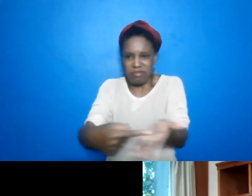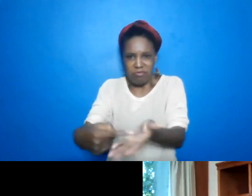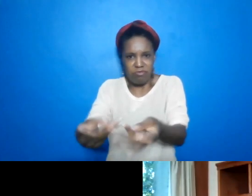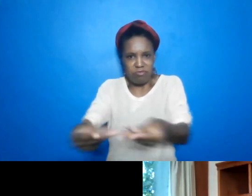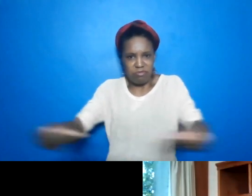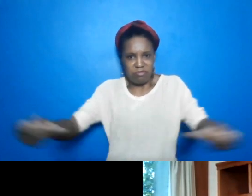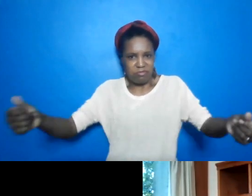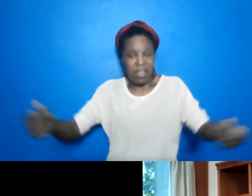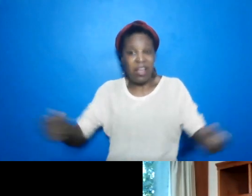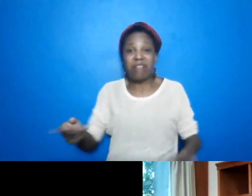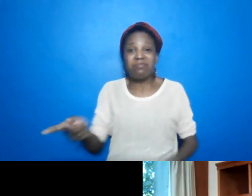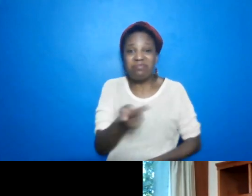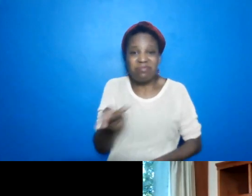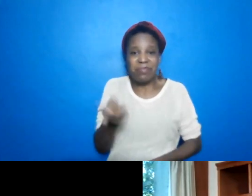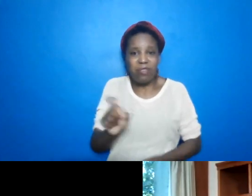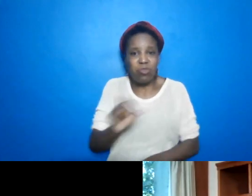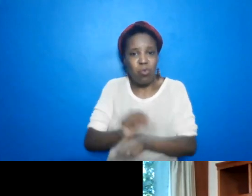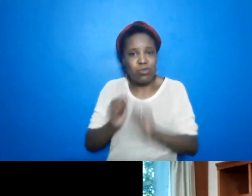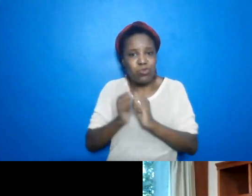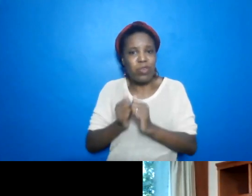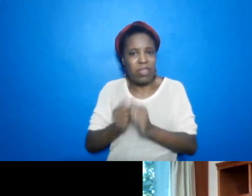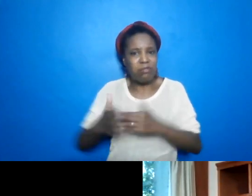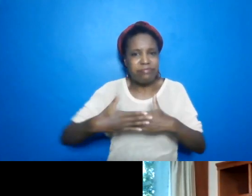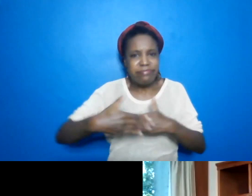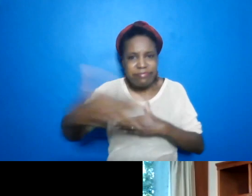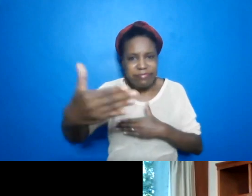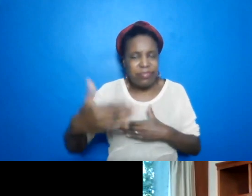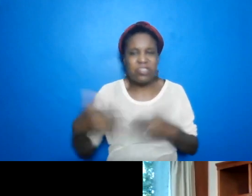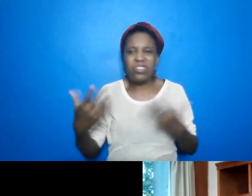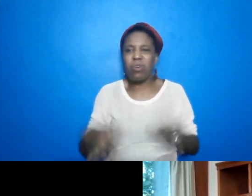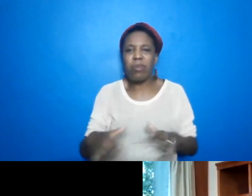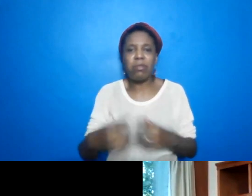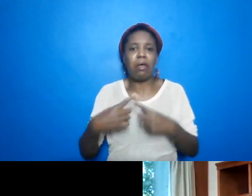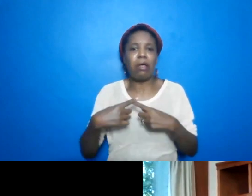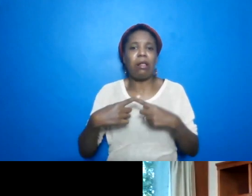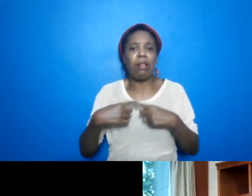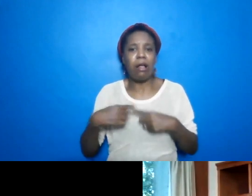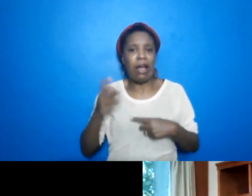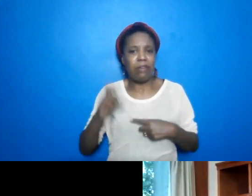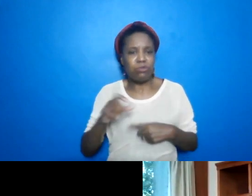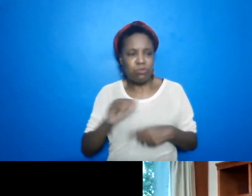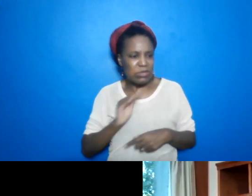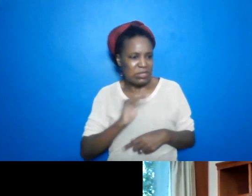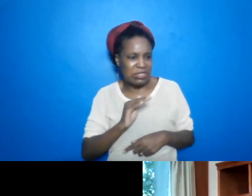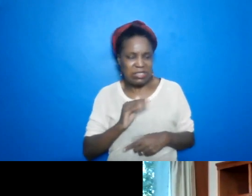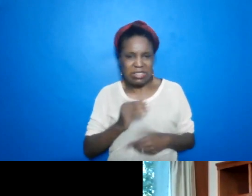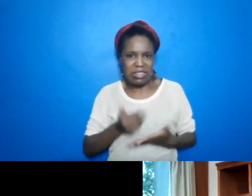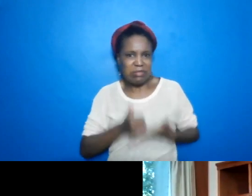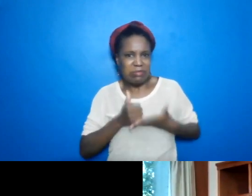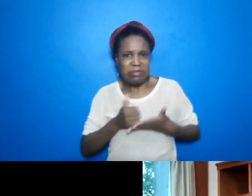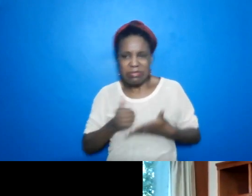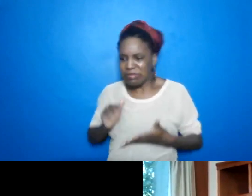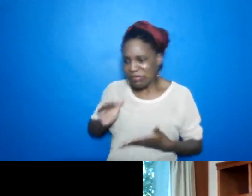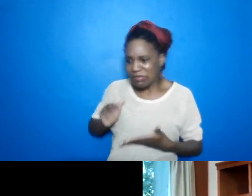ongoing basis. You don't want them to always have to go through you to resolve stuff. And so in every